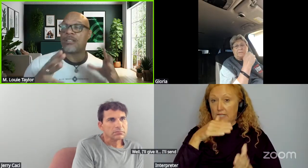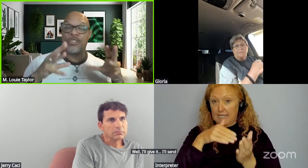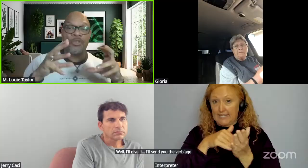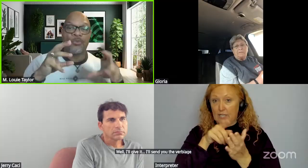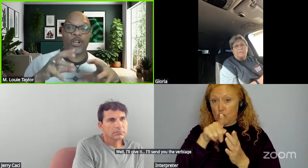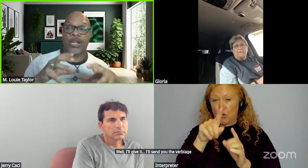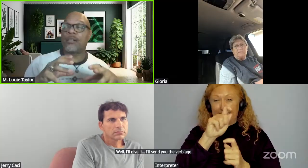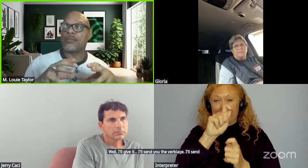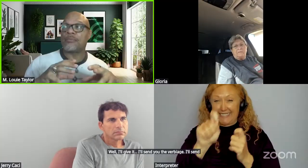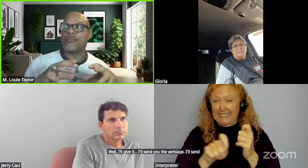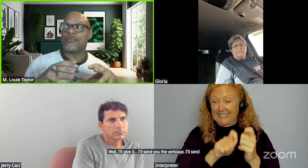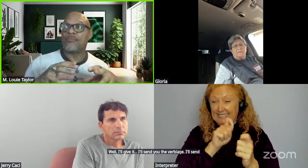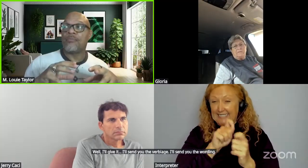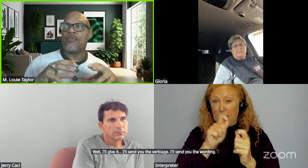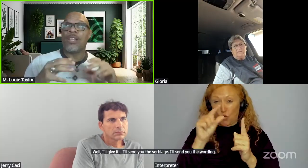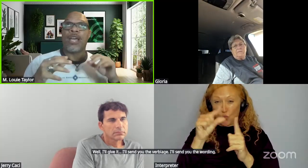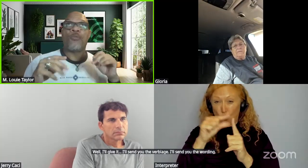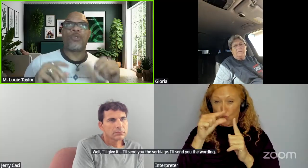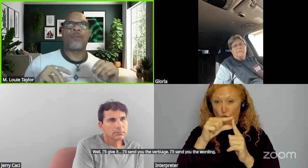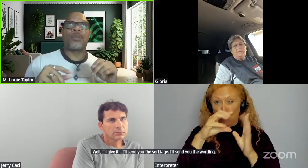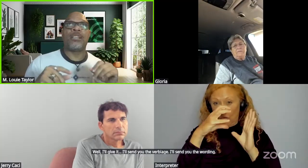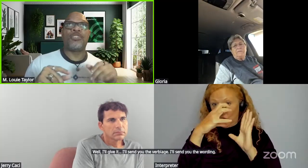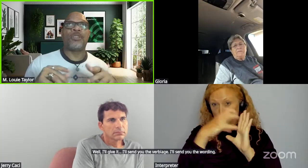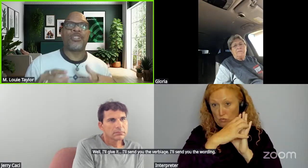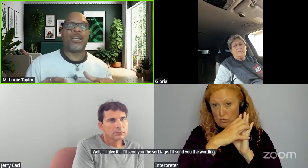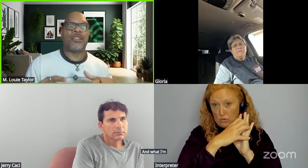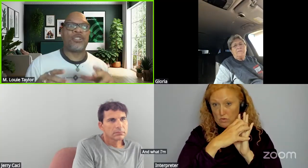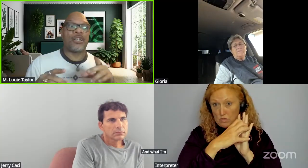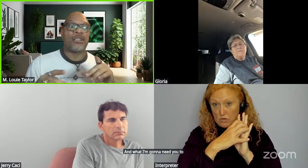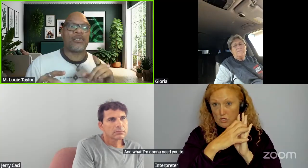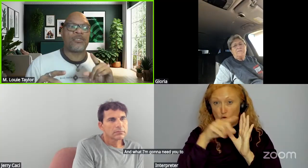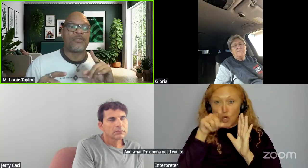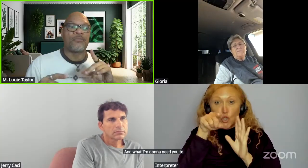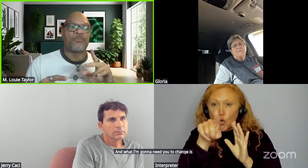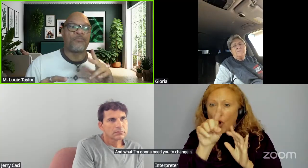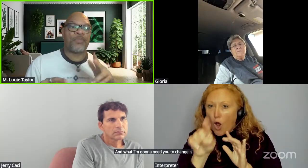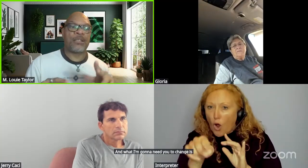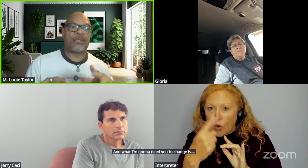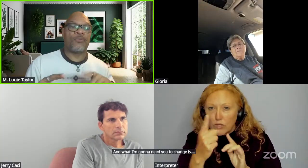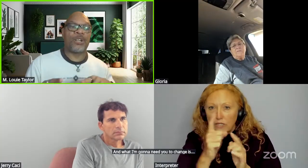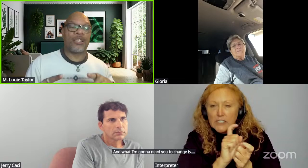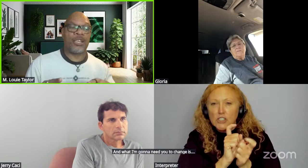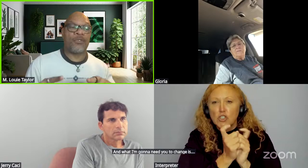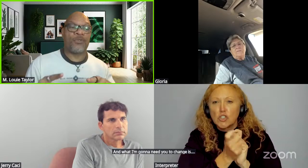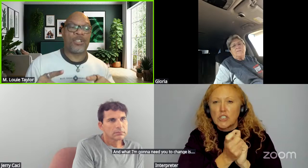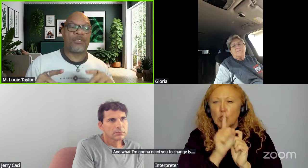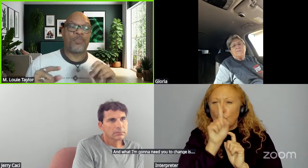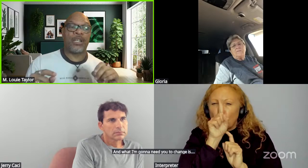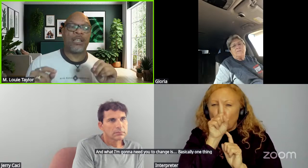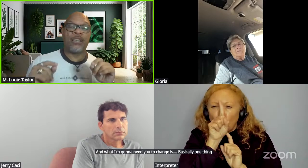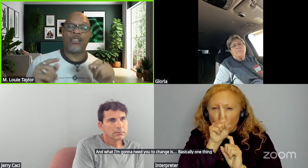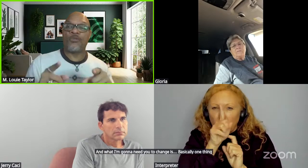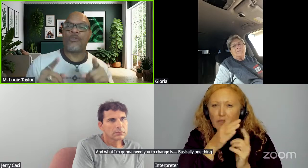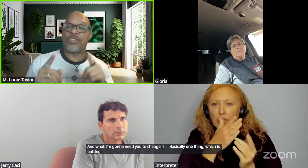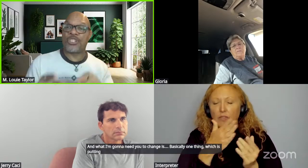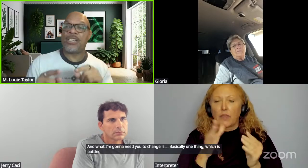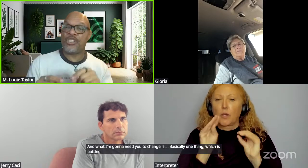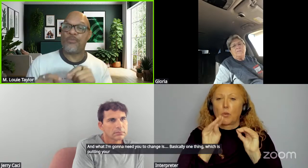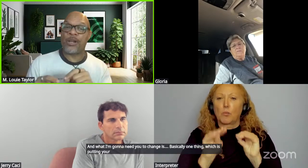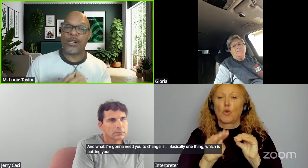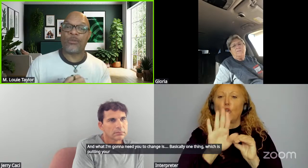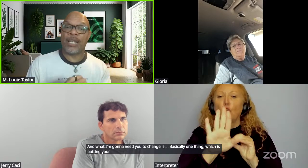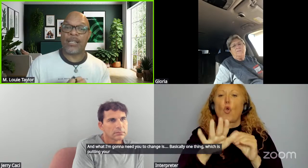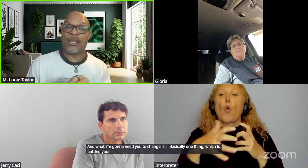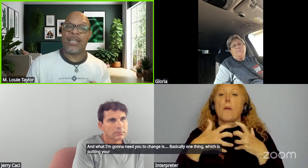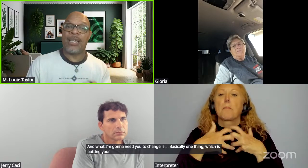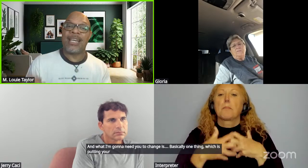I'll send you the wording. And what I'm going to need you to change is basically one thing, which is putting your machine